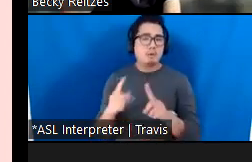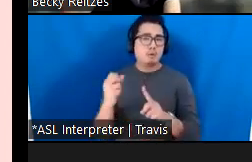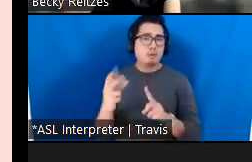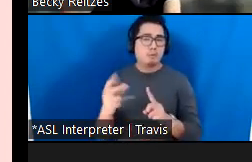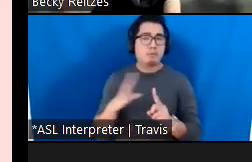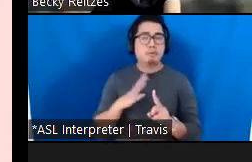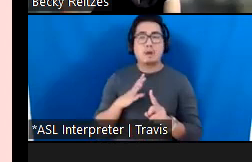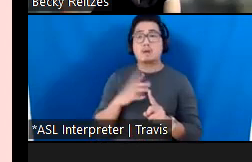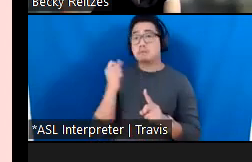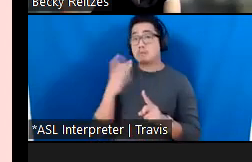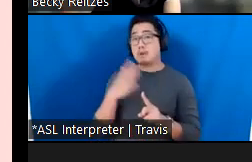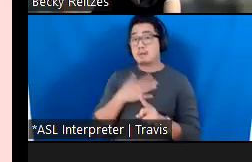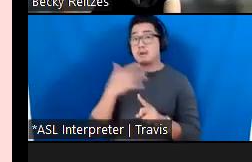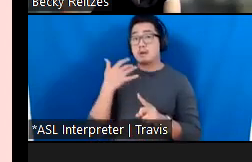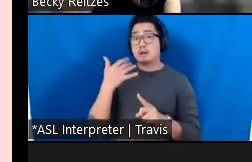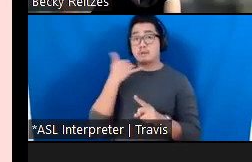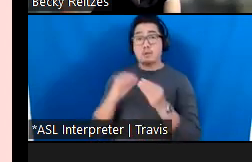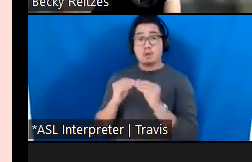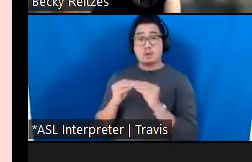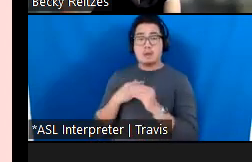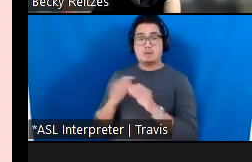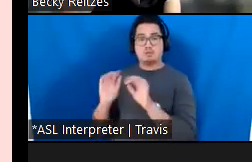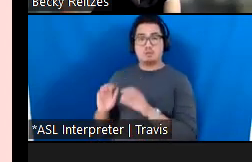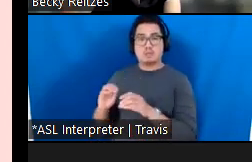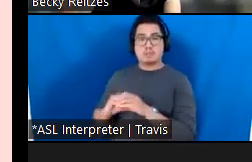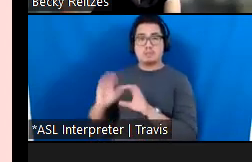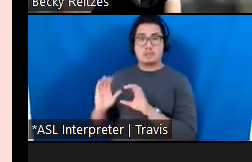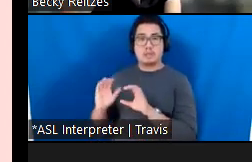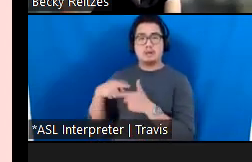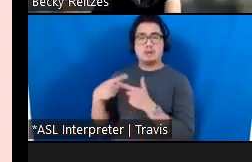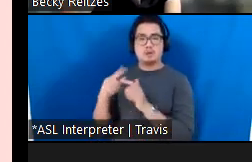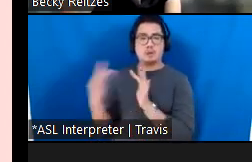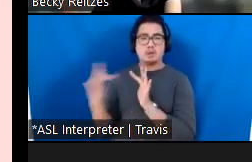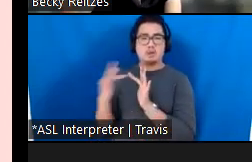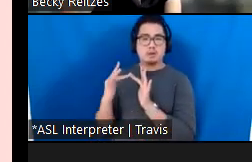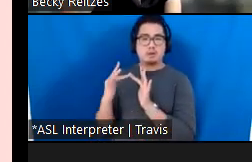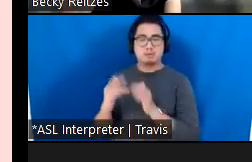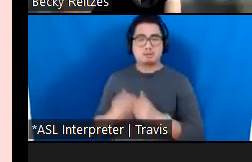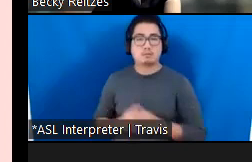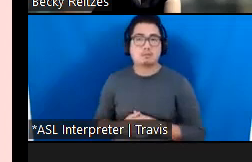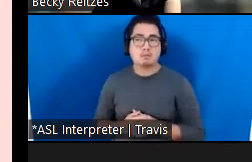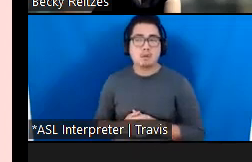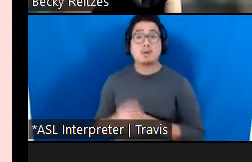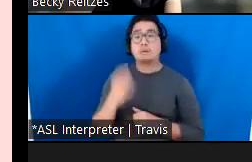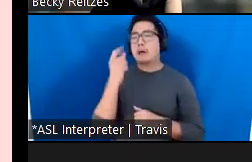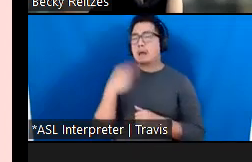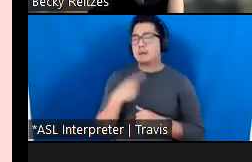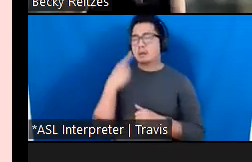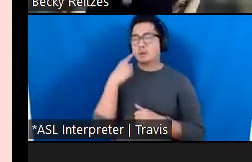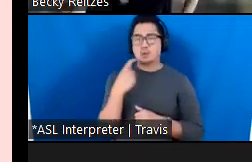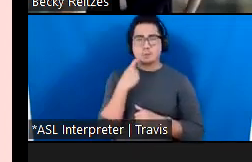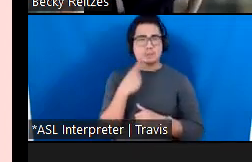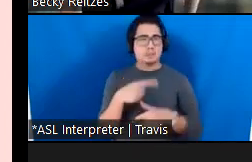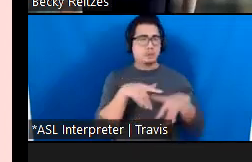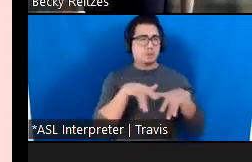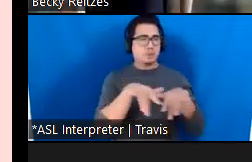chat and connect you. We might actually have a recording of one that was just done recently. We did a